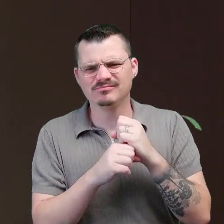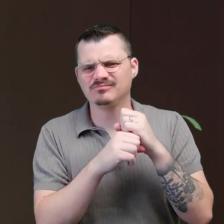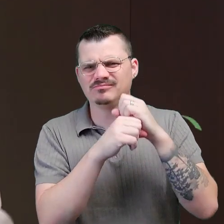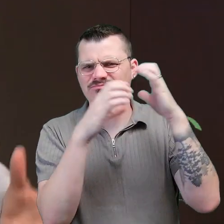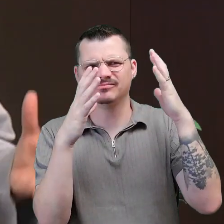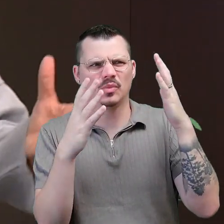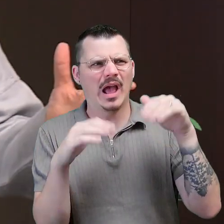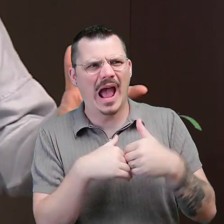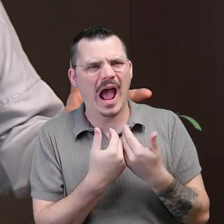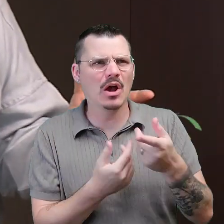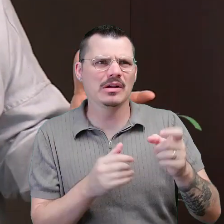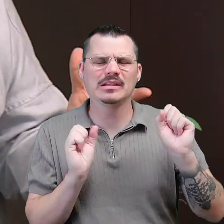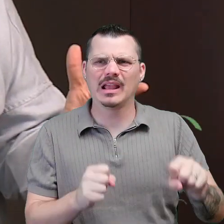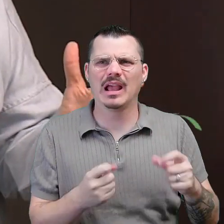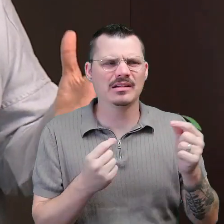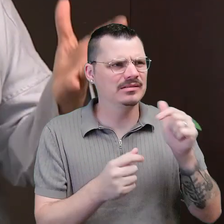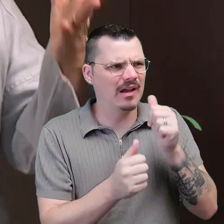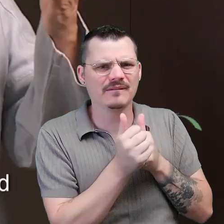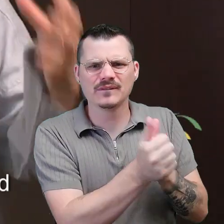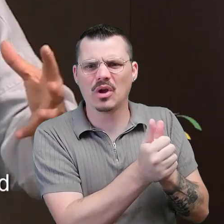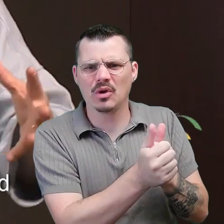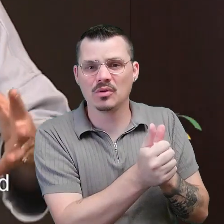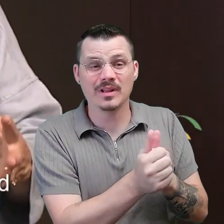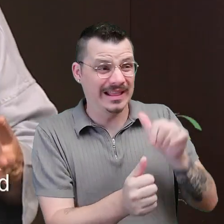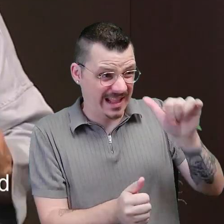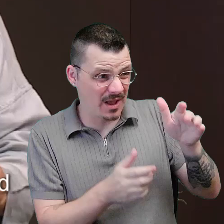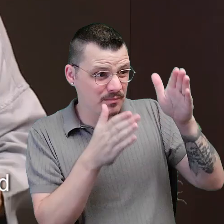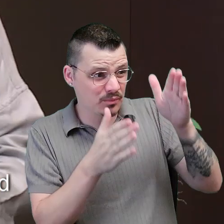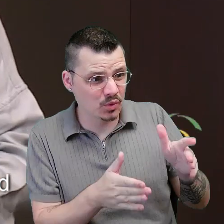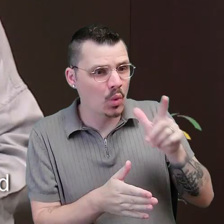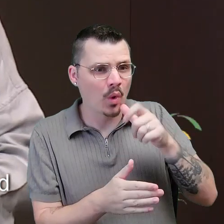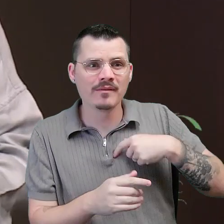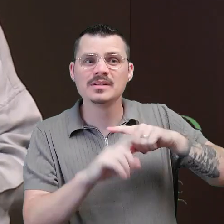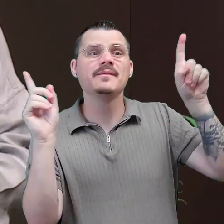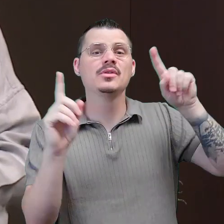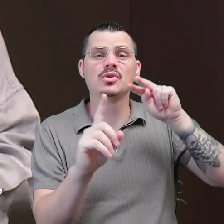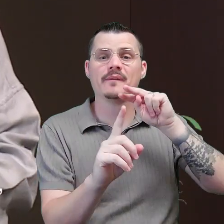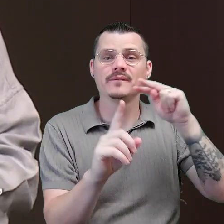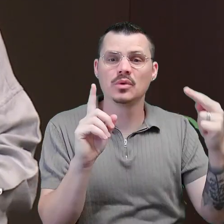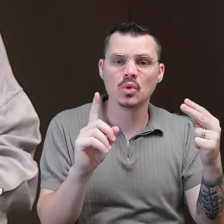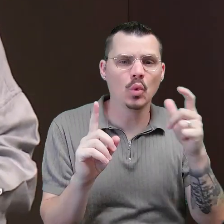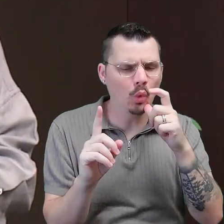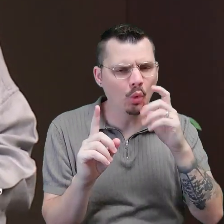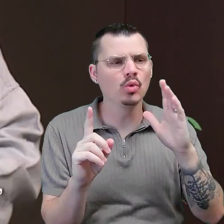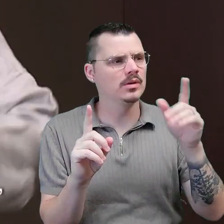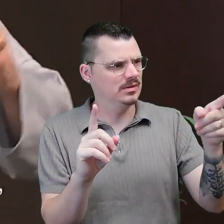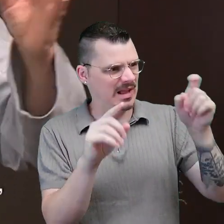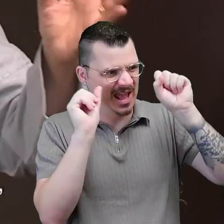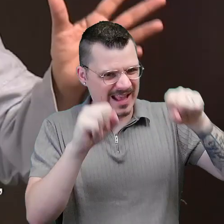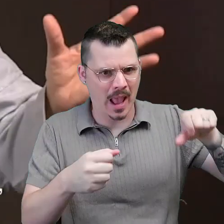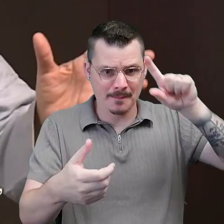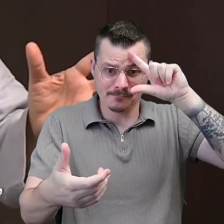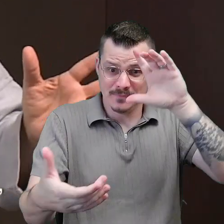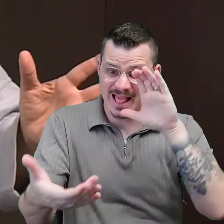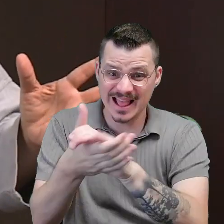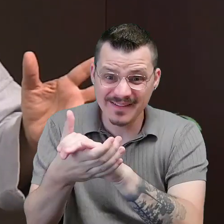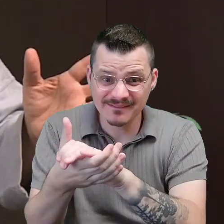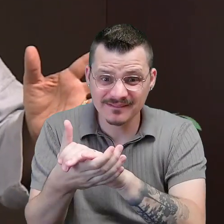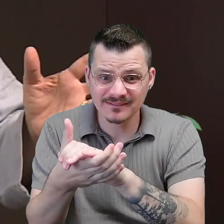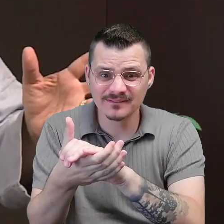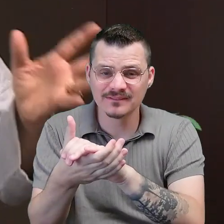do. Excellent. That's the person that needs to be around the most, the person who just absolutely